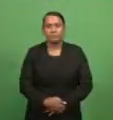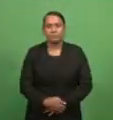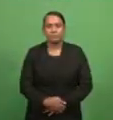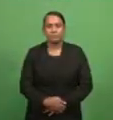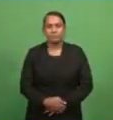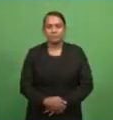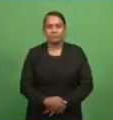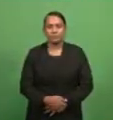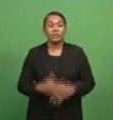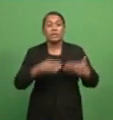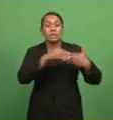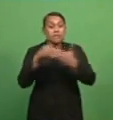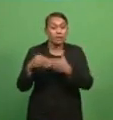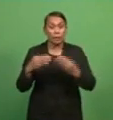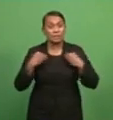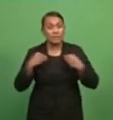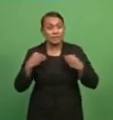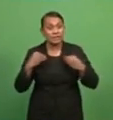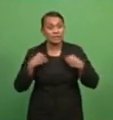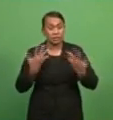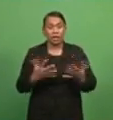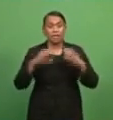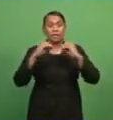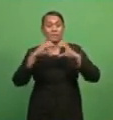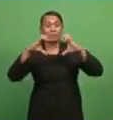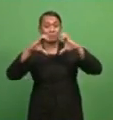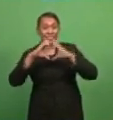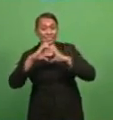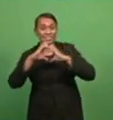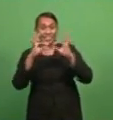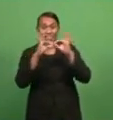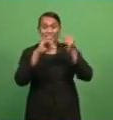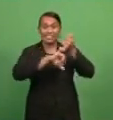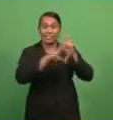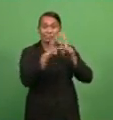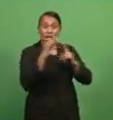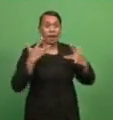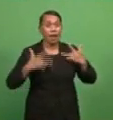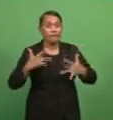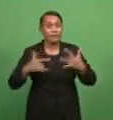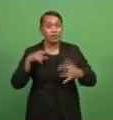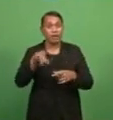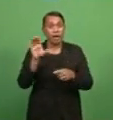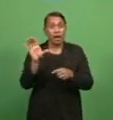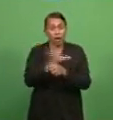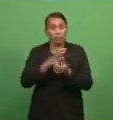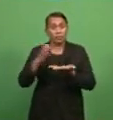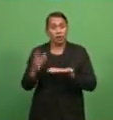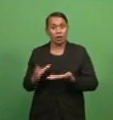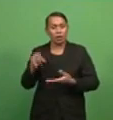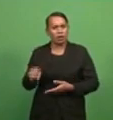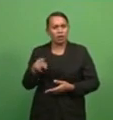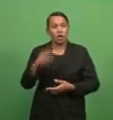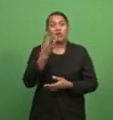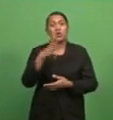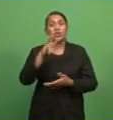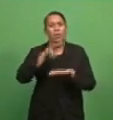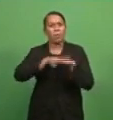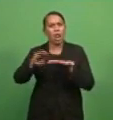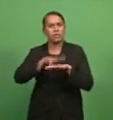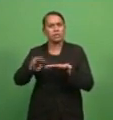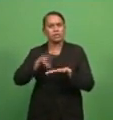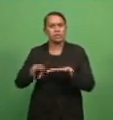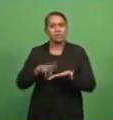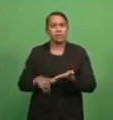Leading business, BSP Life customers will be sharing its record-breaking bonus allocation of $30 million for the 2019 financial